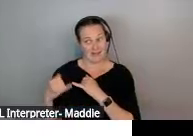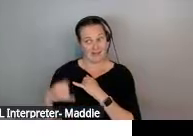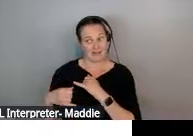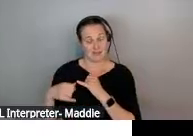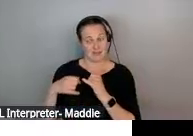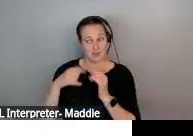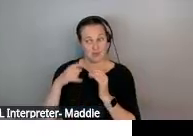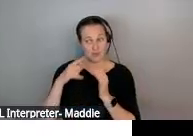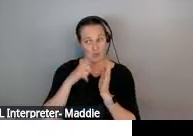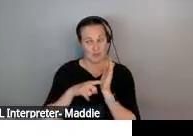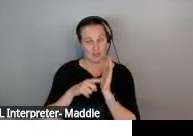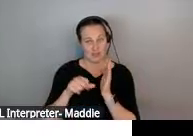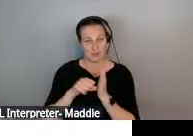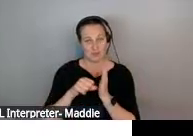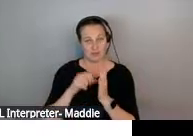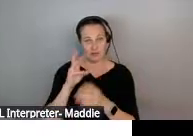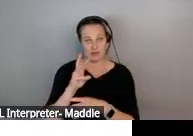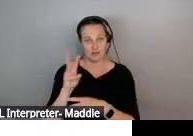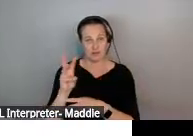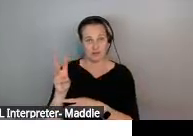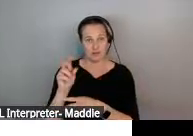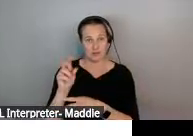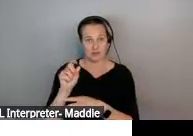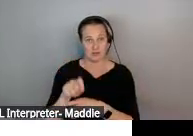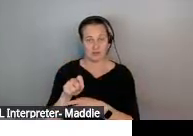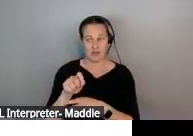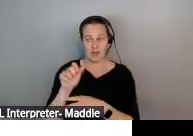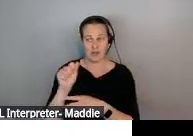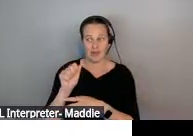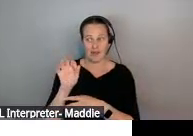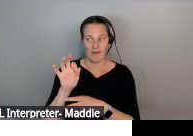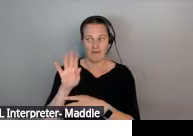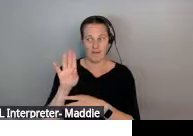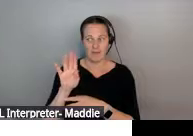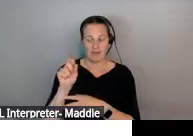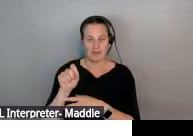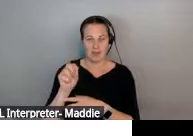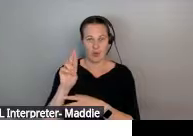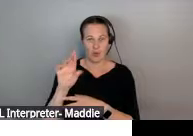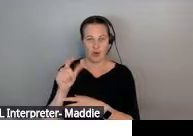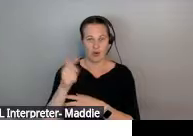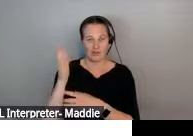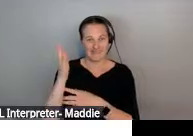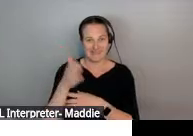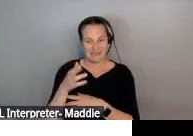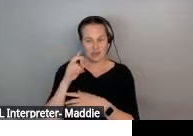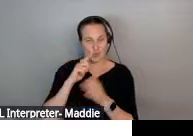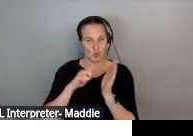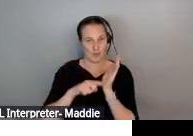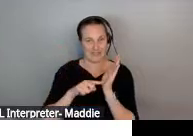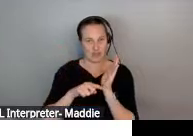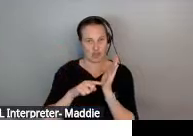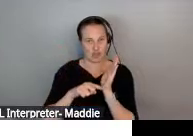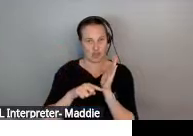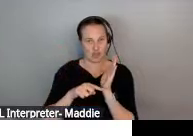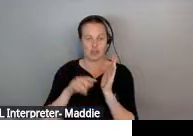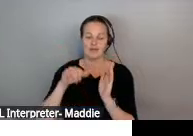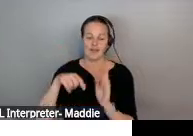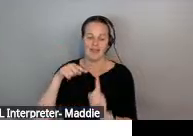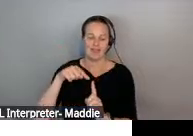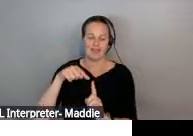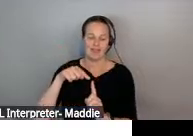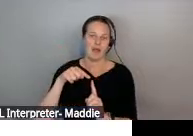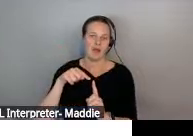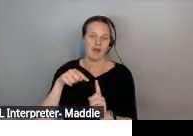is www.afb.org/research. I neglected to put it on the slide. But that page includes